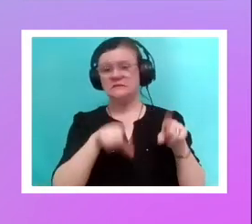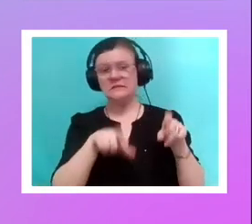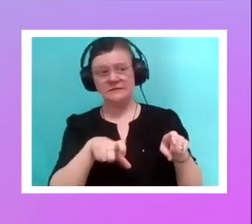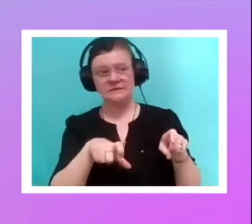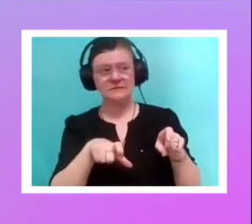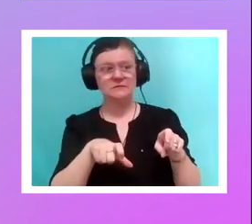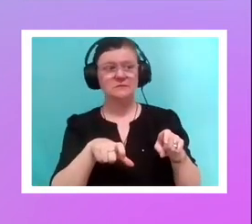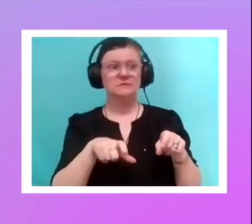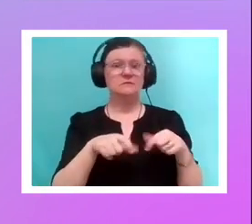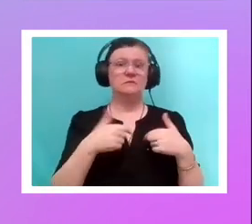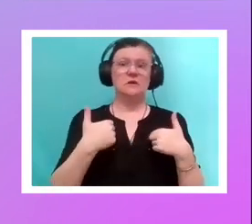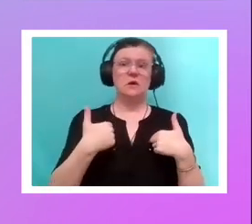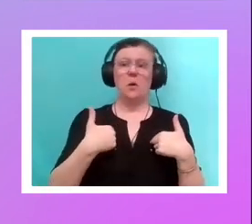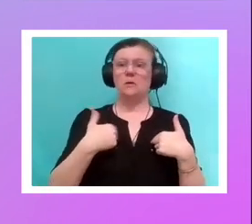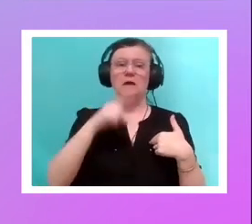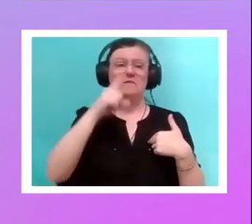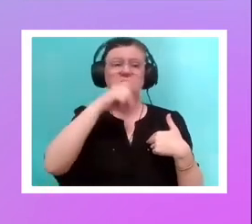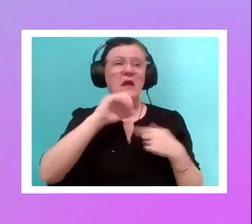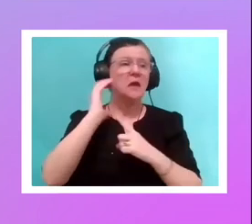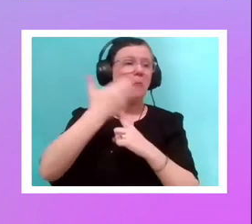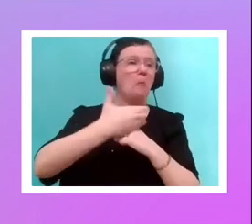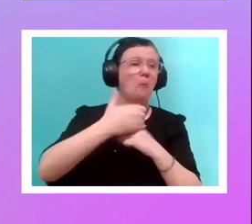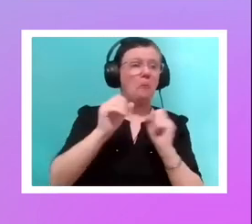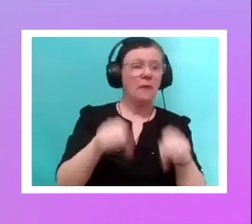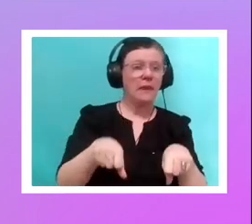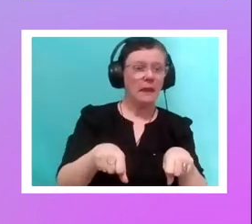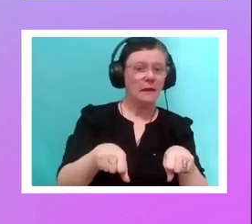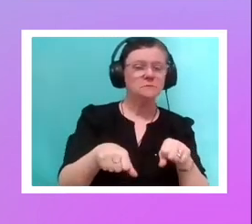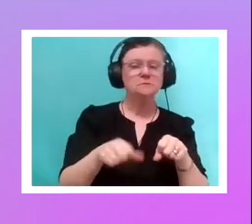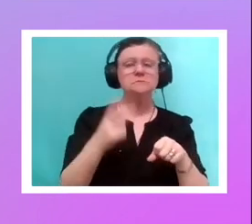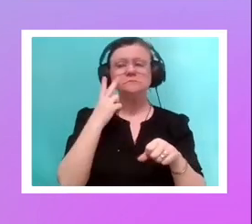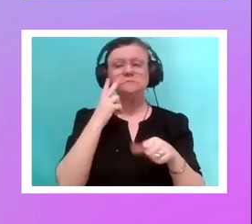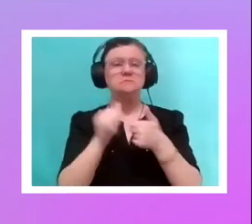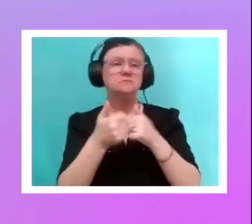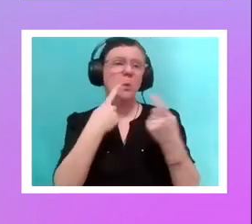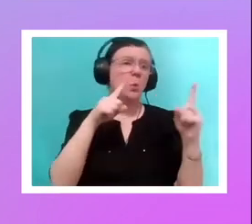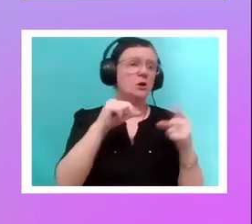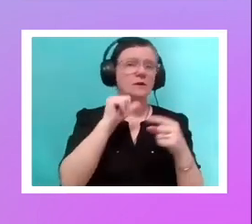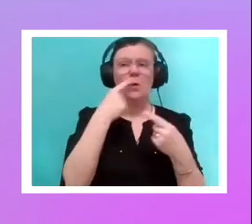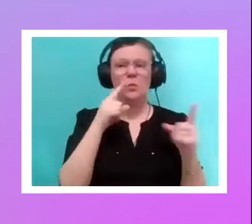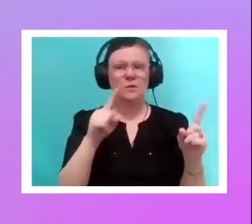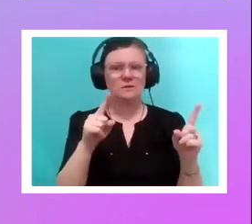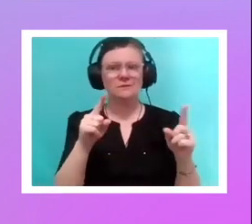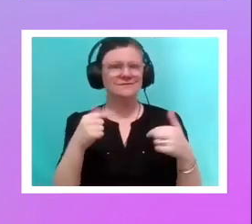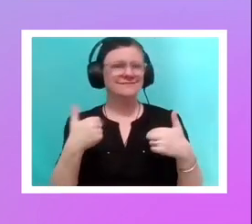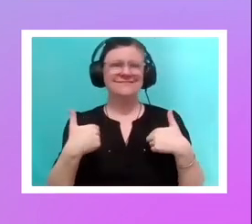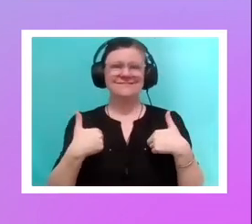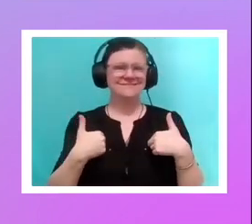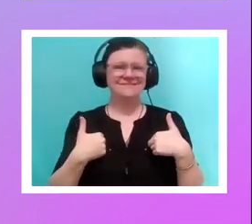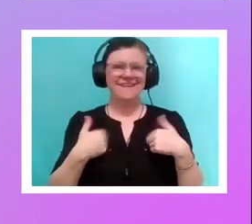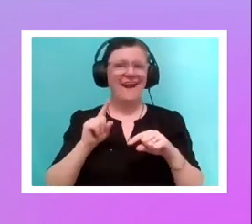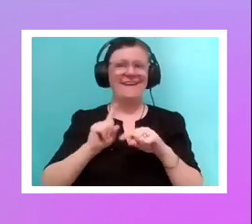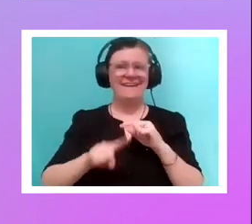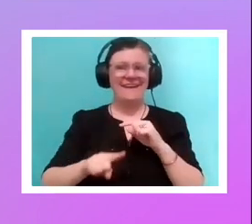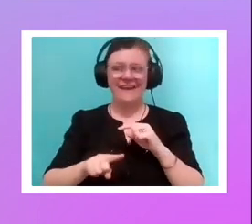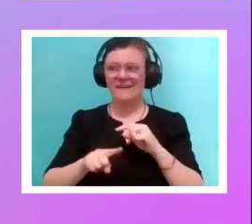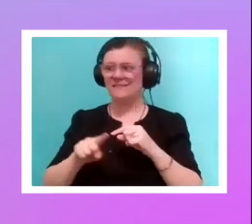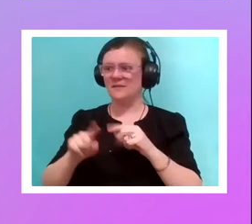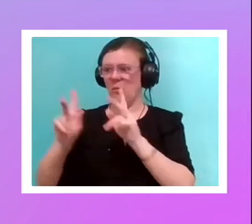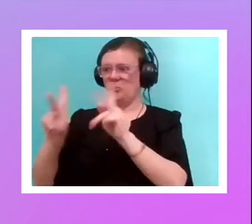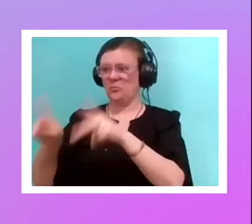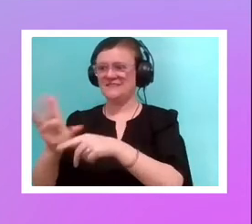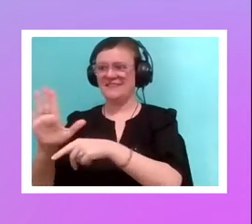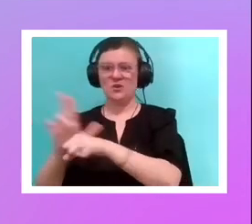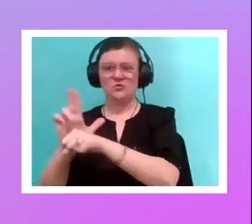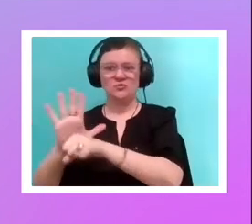use persona simulations, which I'll mention later, to see how things work or don't work. But what I can't do is anticipate how a particular